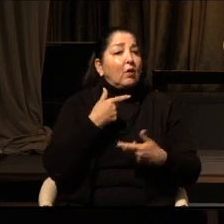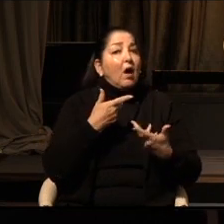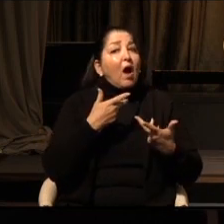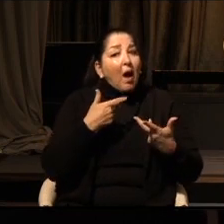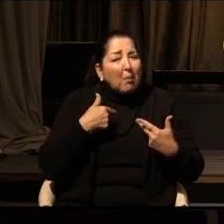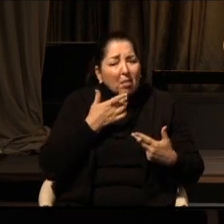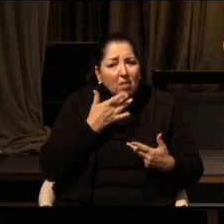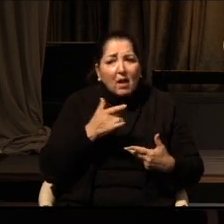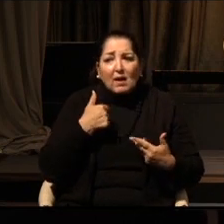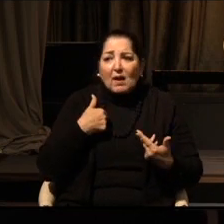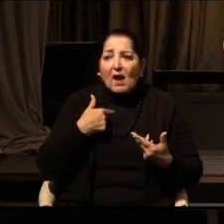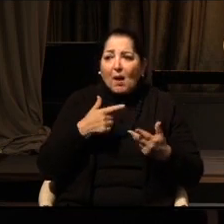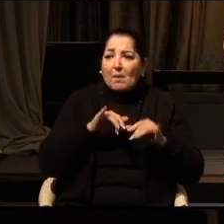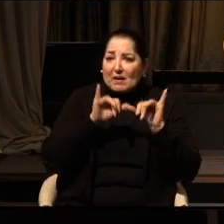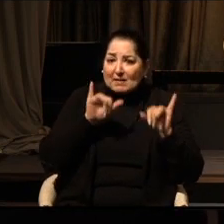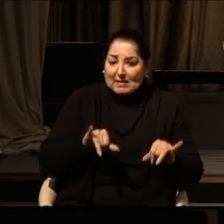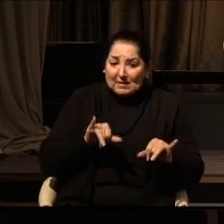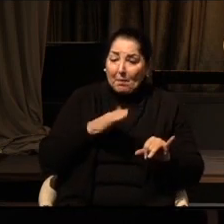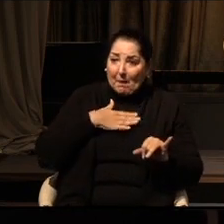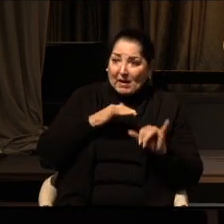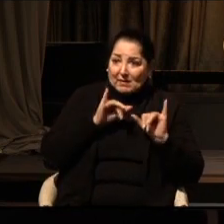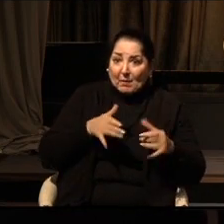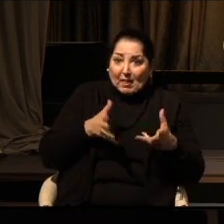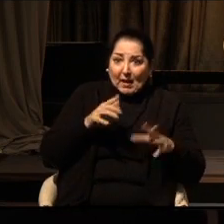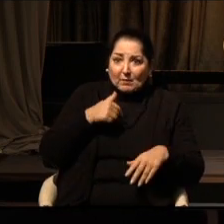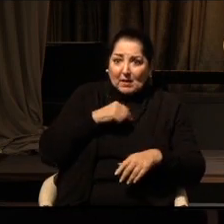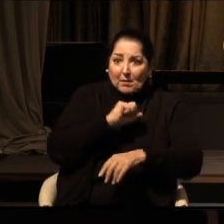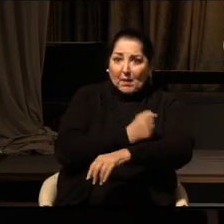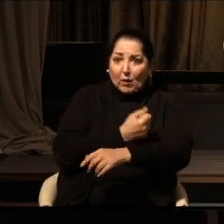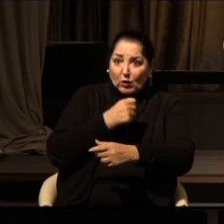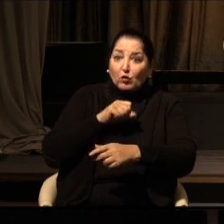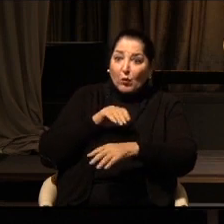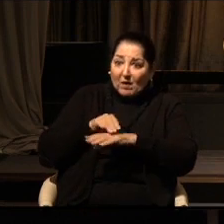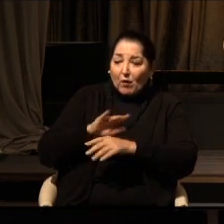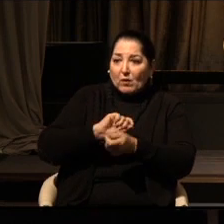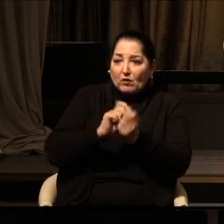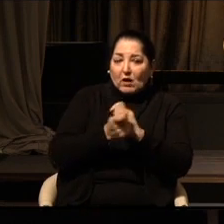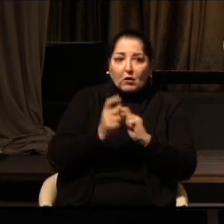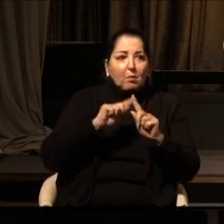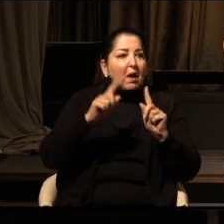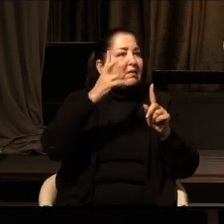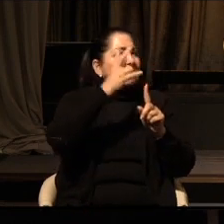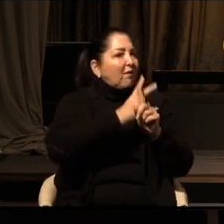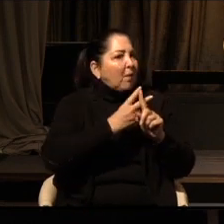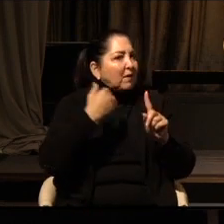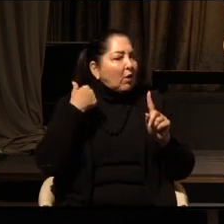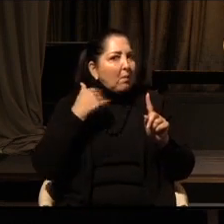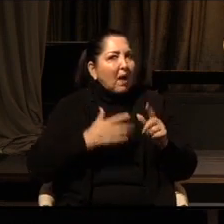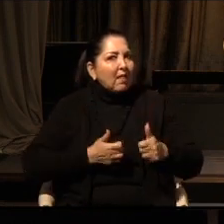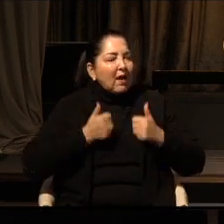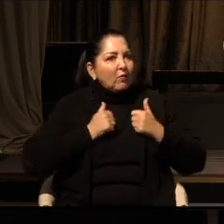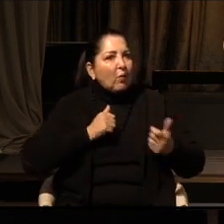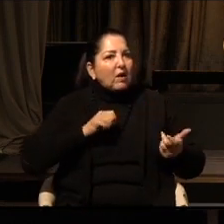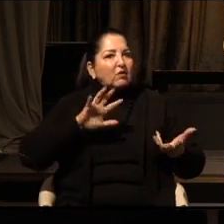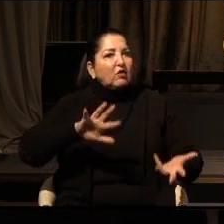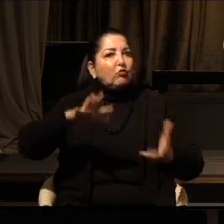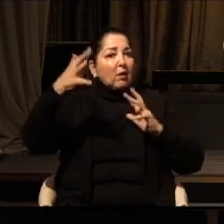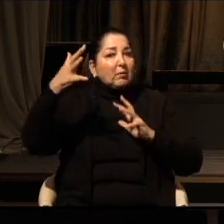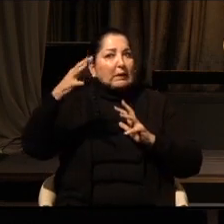change. But 7 months ago, my life was completely disrupted. Yes, there's that buzzword